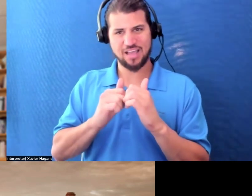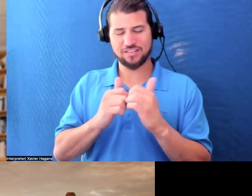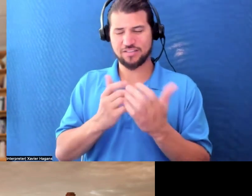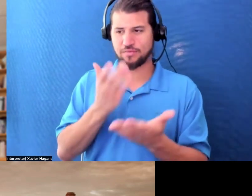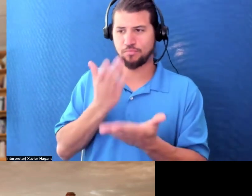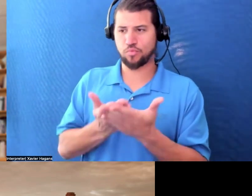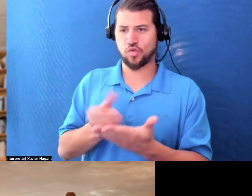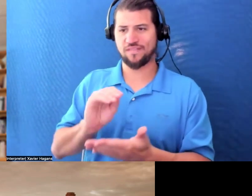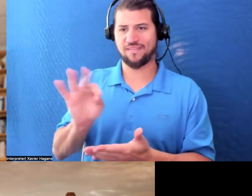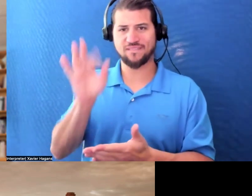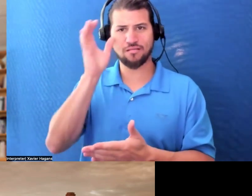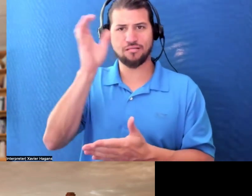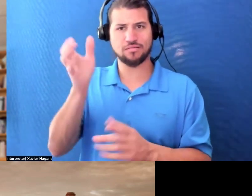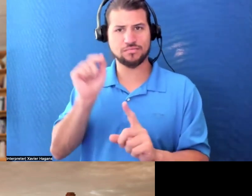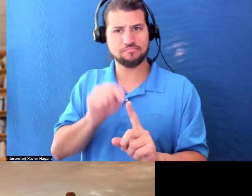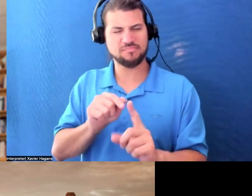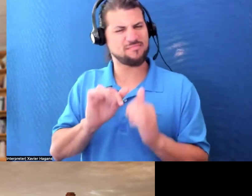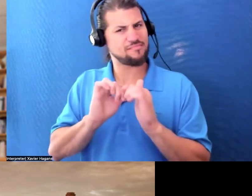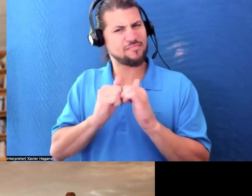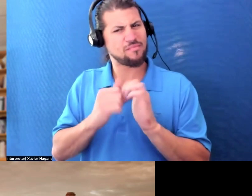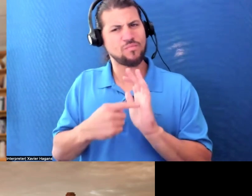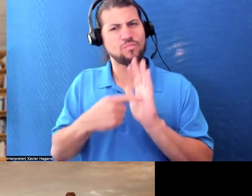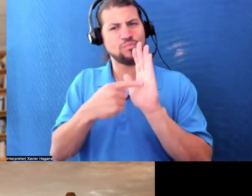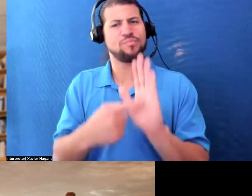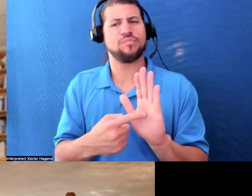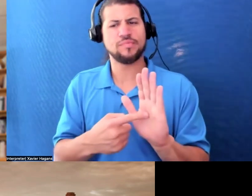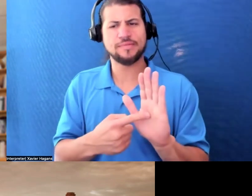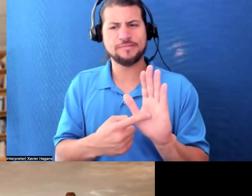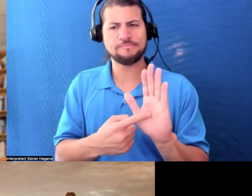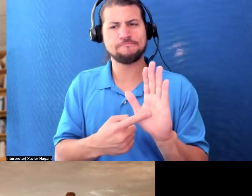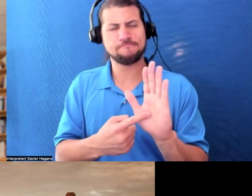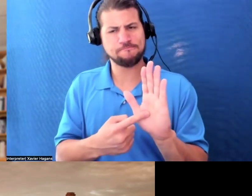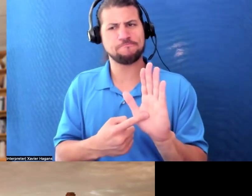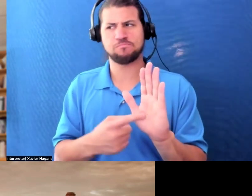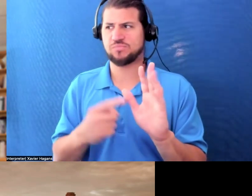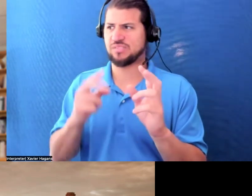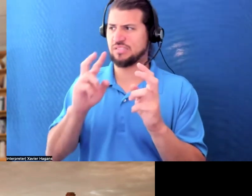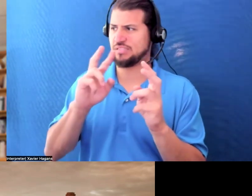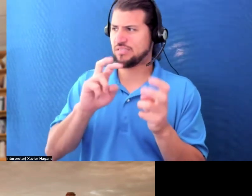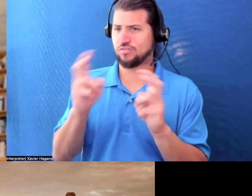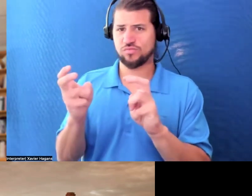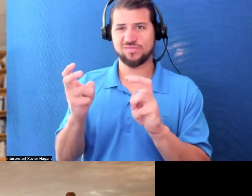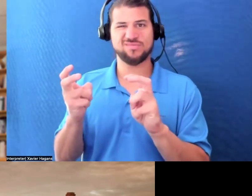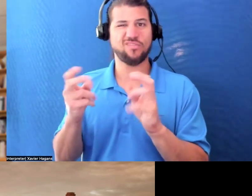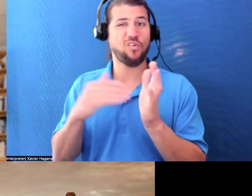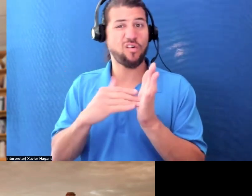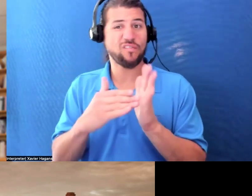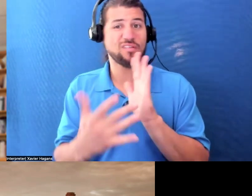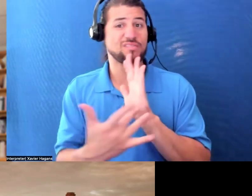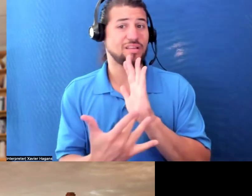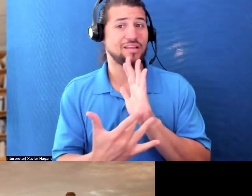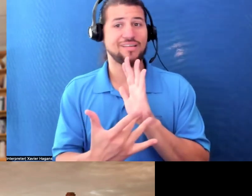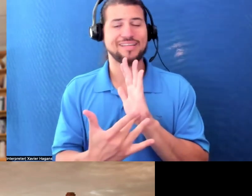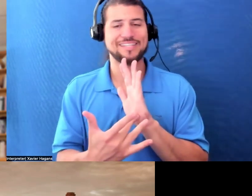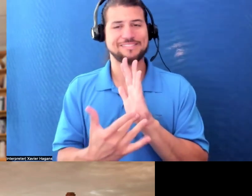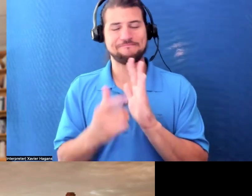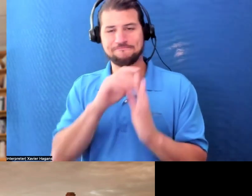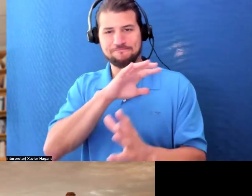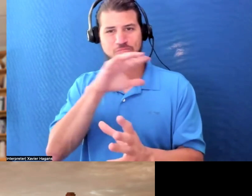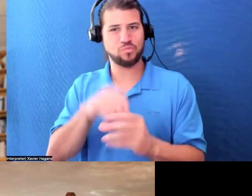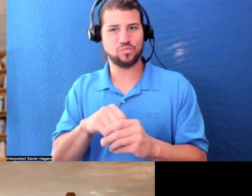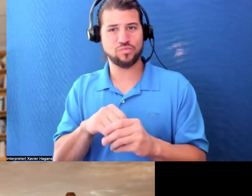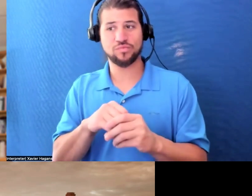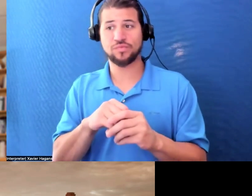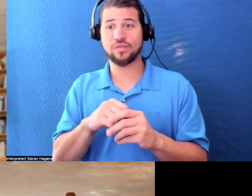to show, you know, the biggest issue a lot of times with these technologies is the fact that we don't include all